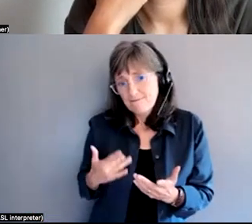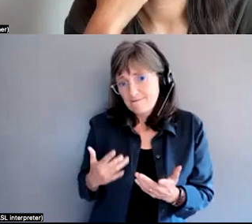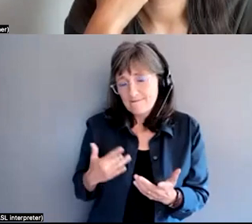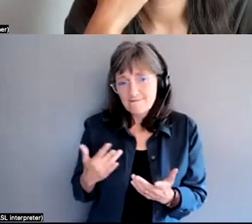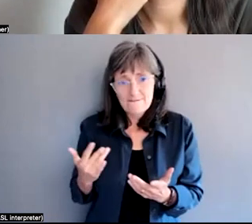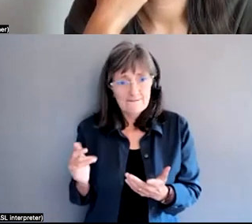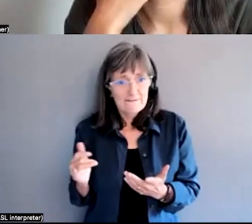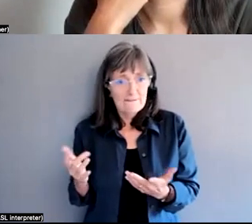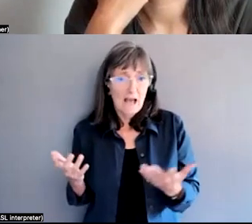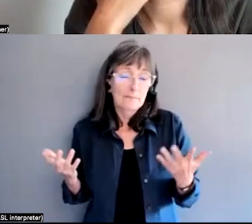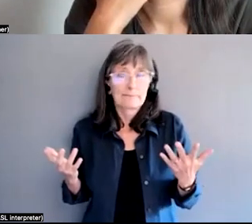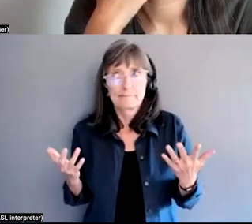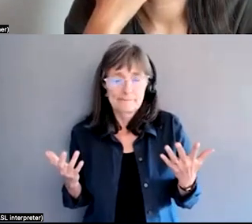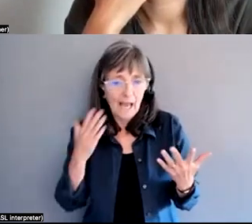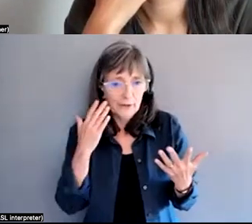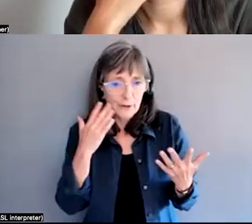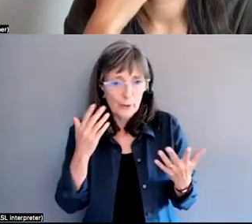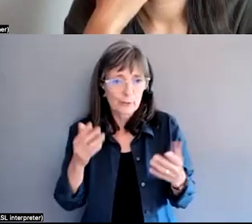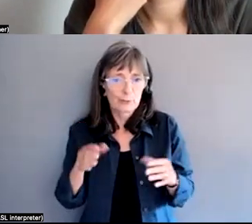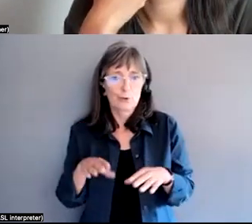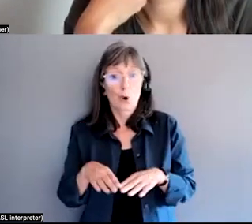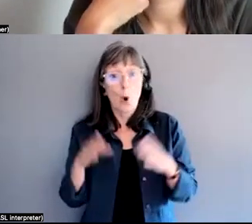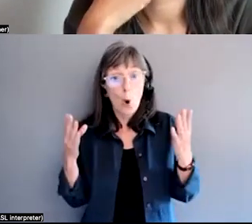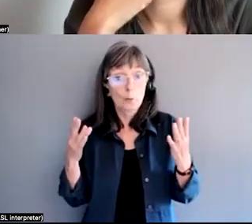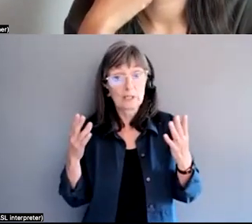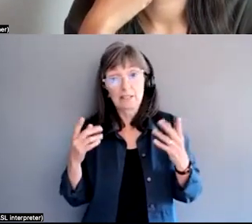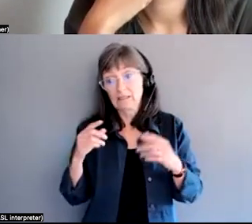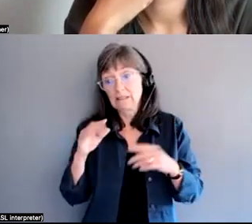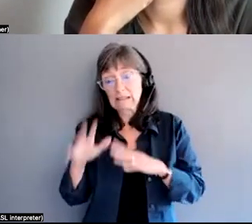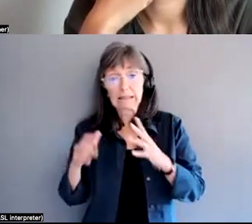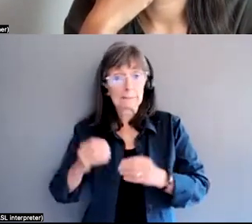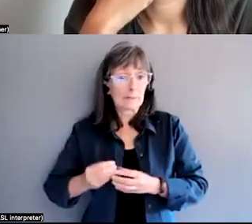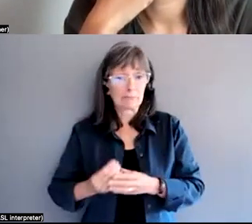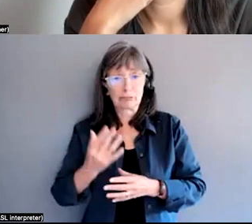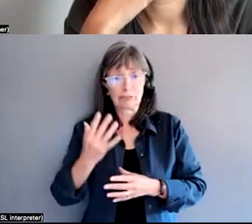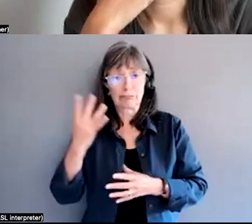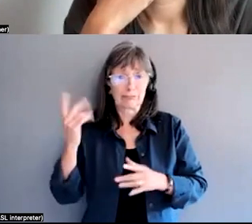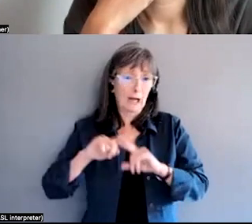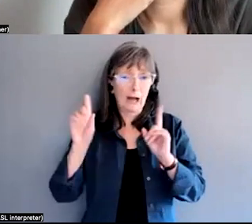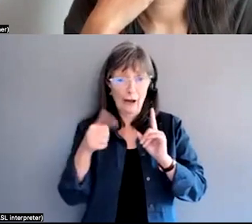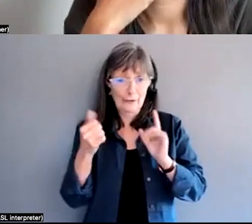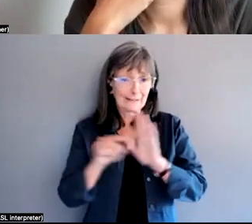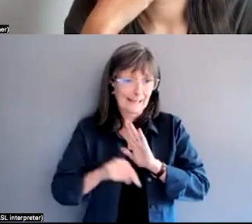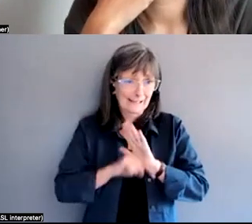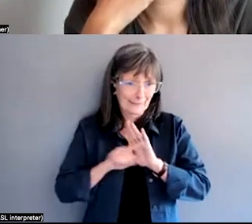I feel like it's a Pandora's box, right? Or it's not it's a can of worms. It's a different container with unpleasant things inside. But